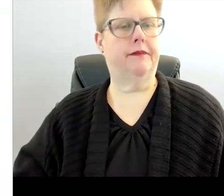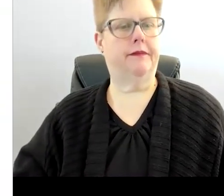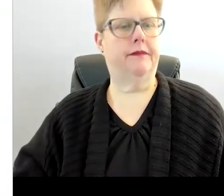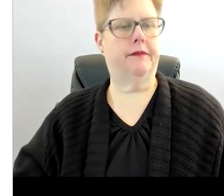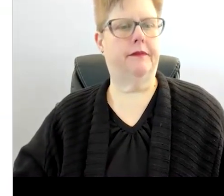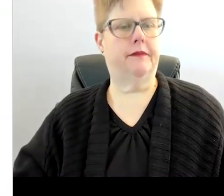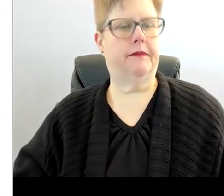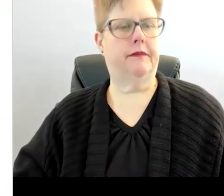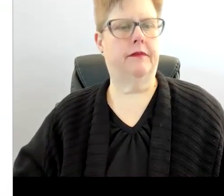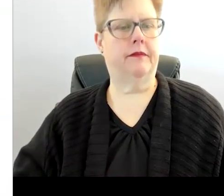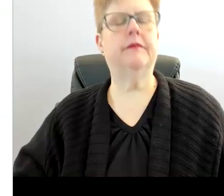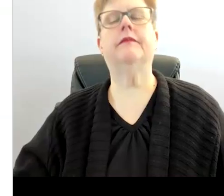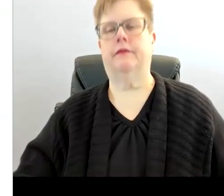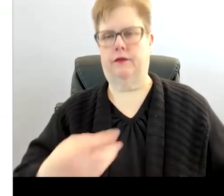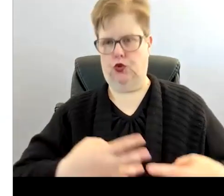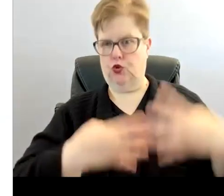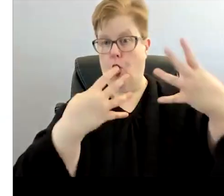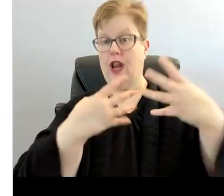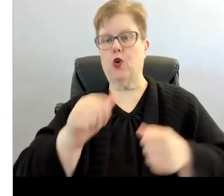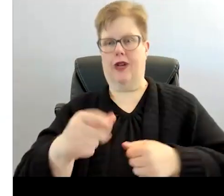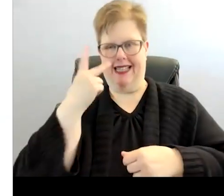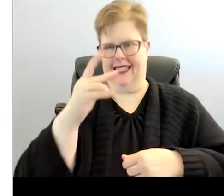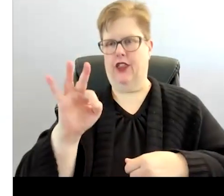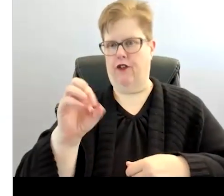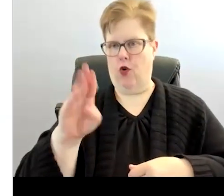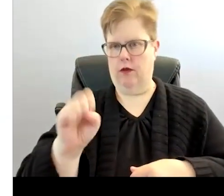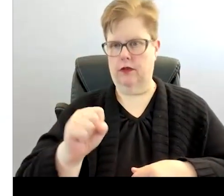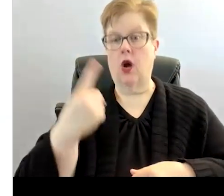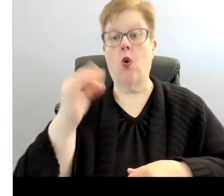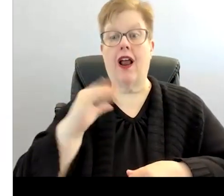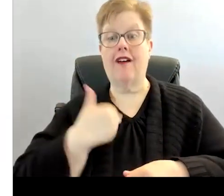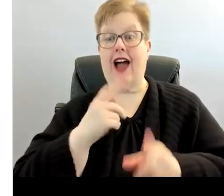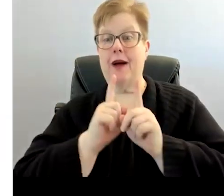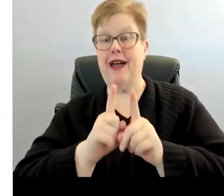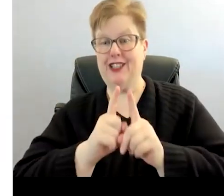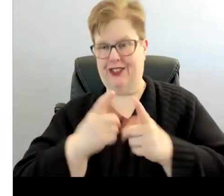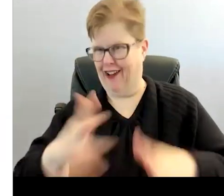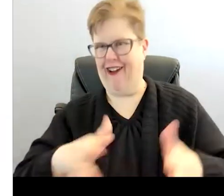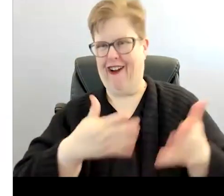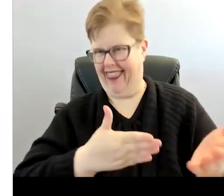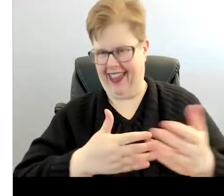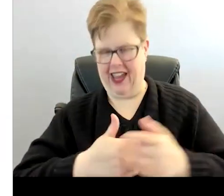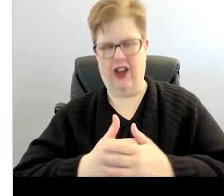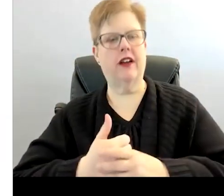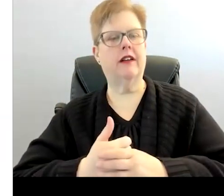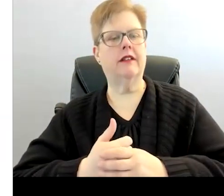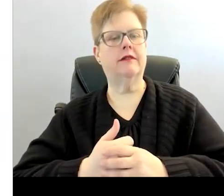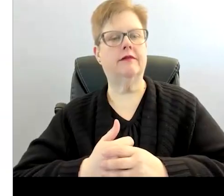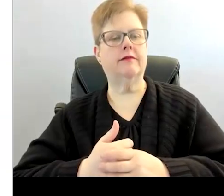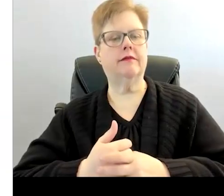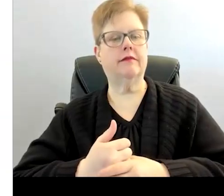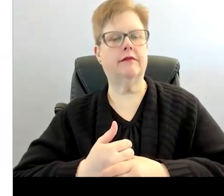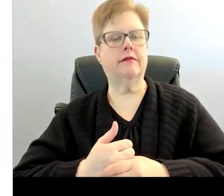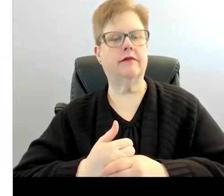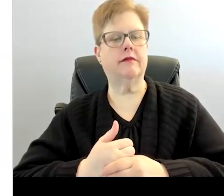can see the forums. So here's actually one of our peer mentors already in the site. I'm going to go